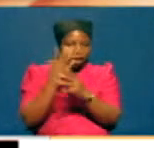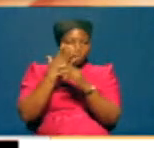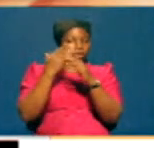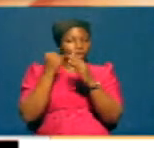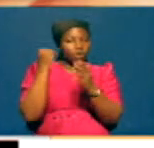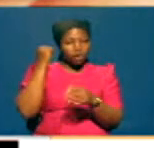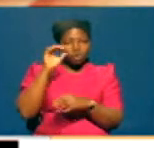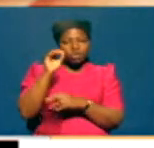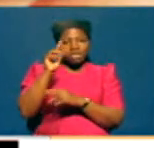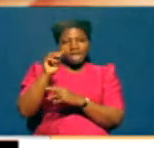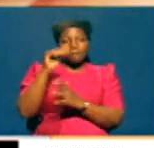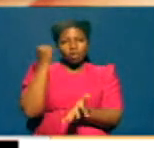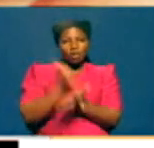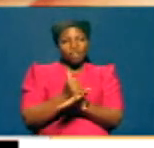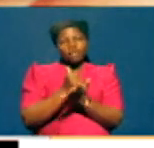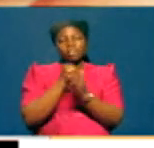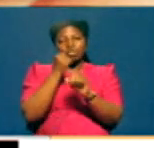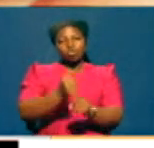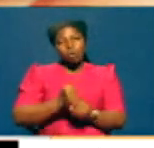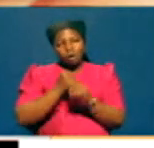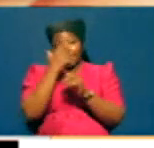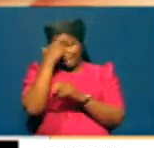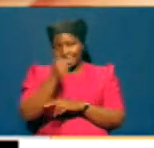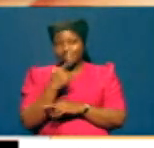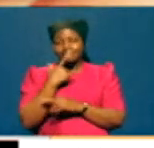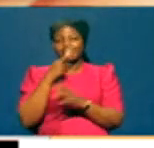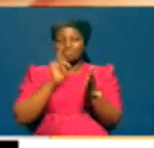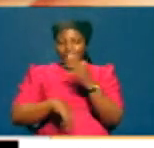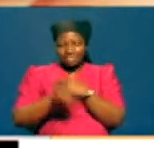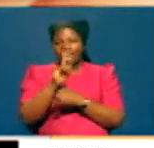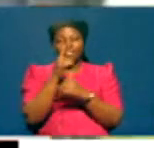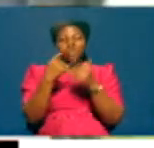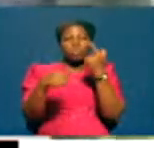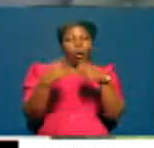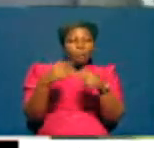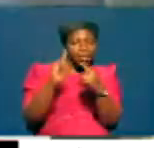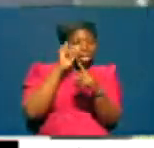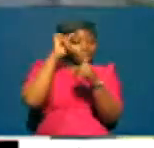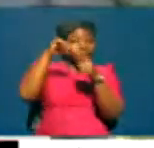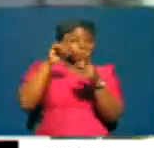is firmly in the race to succeed President Uhuru Kenyatta.